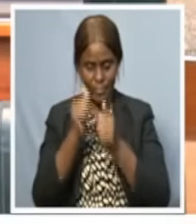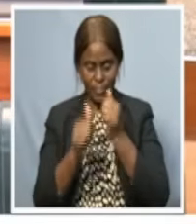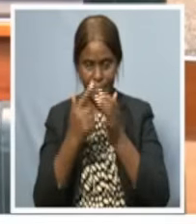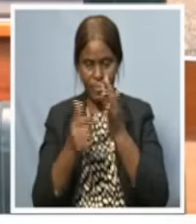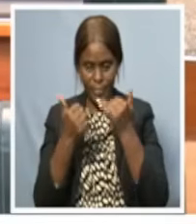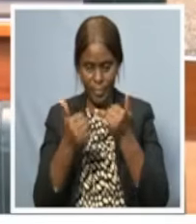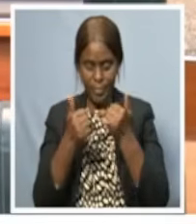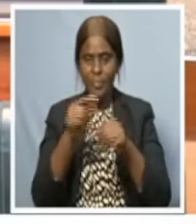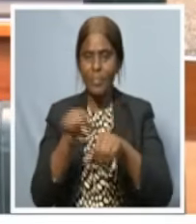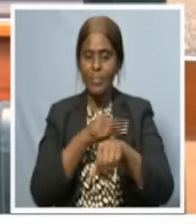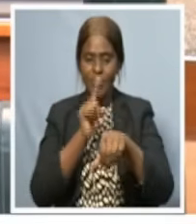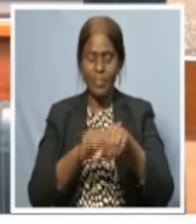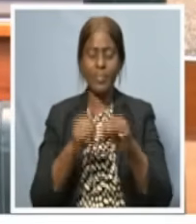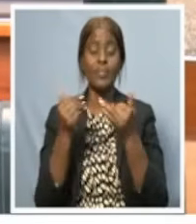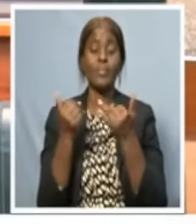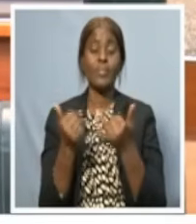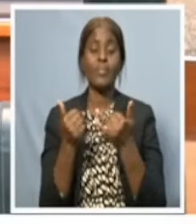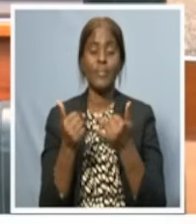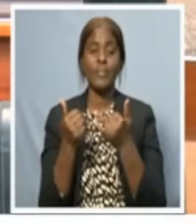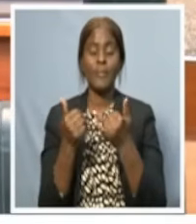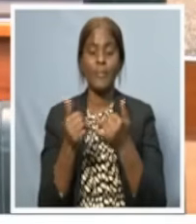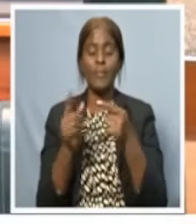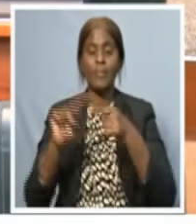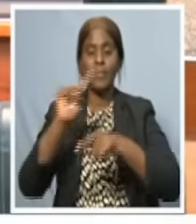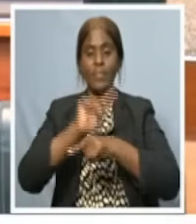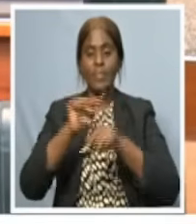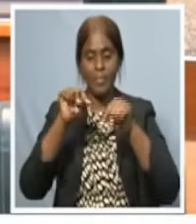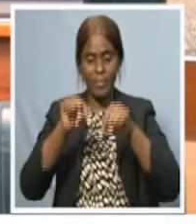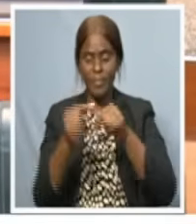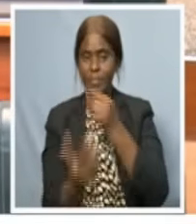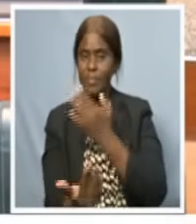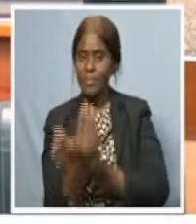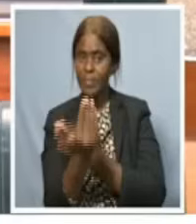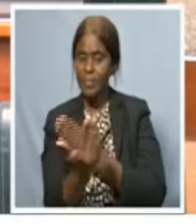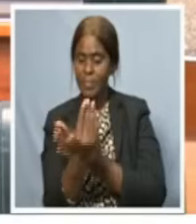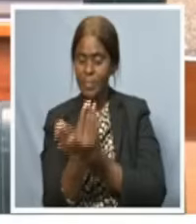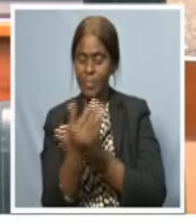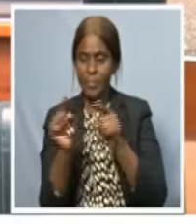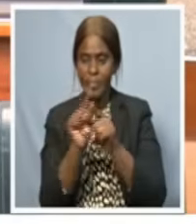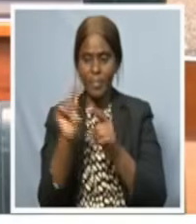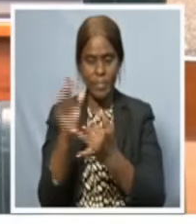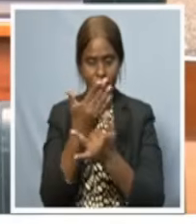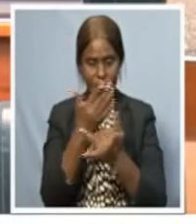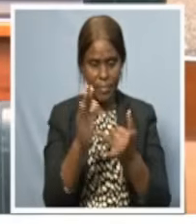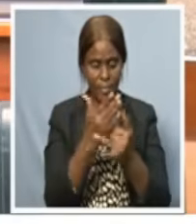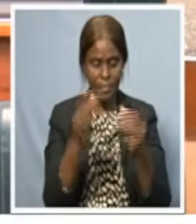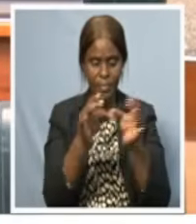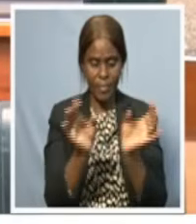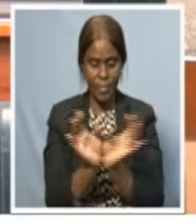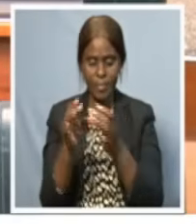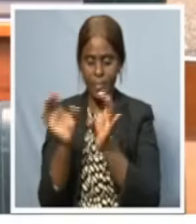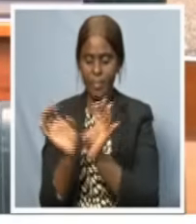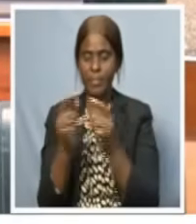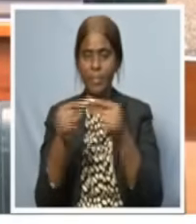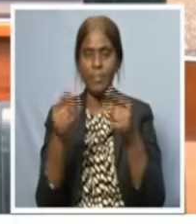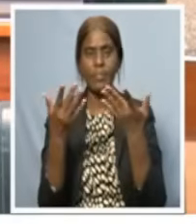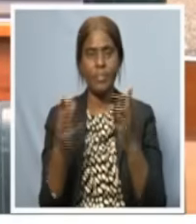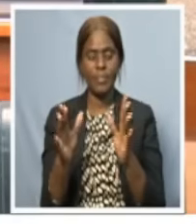which turned into law, and now, today, this morning, the limitation of constituencies has happened,